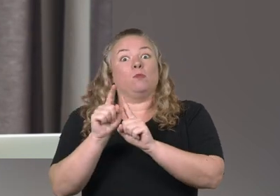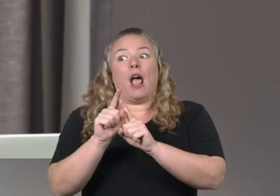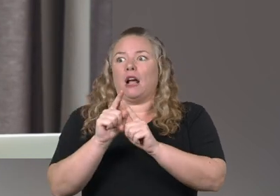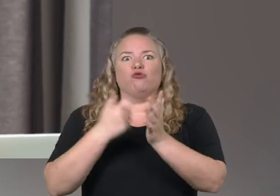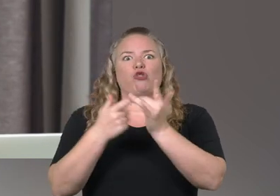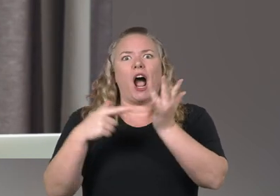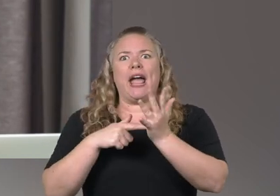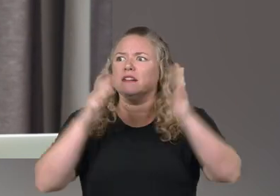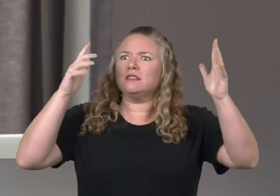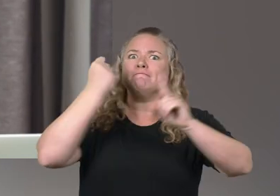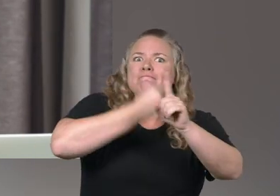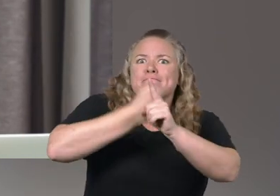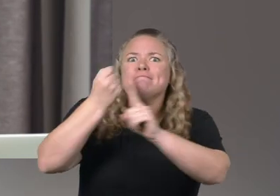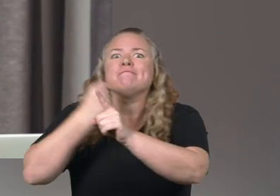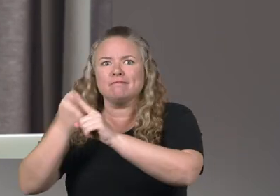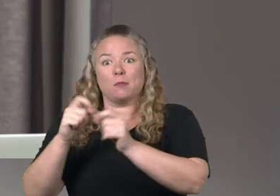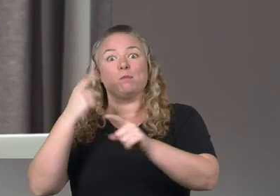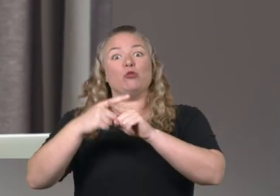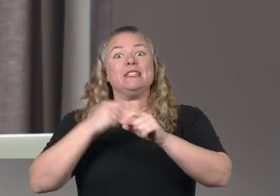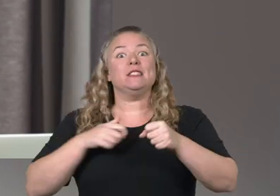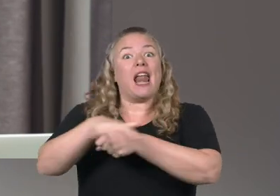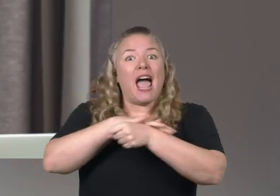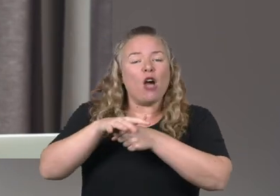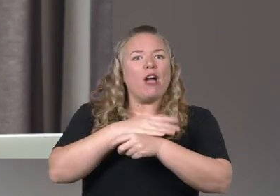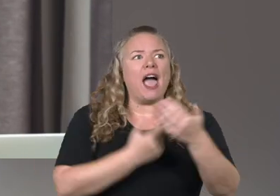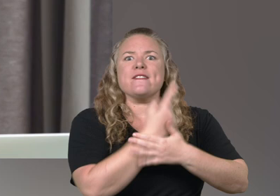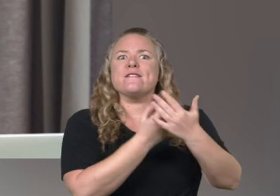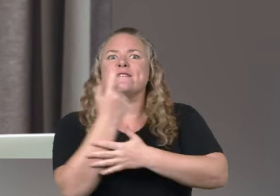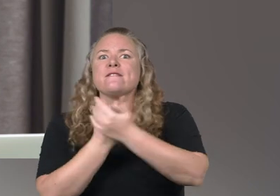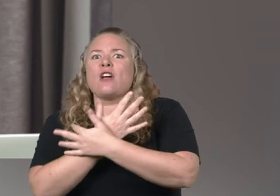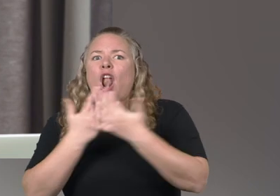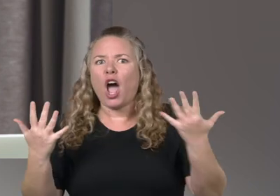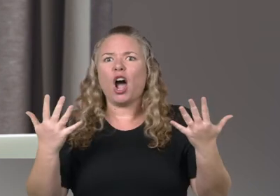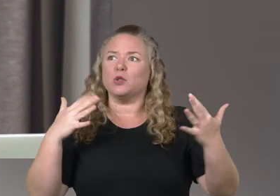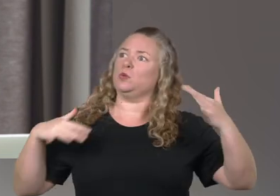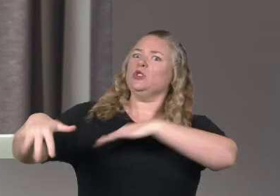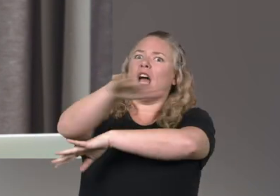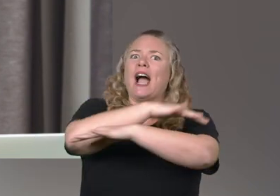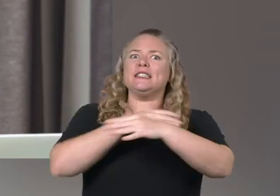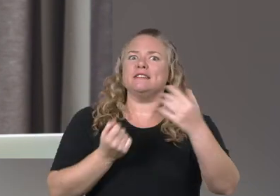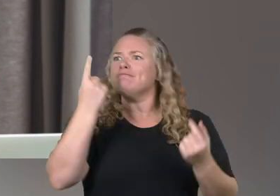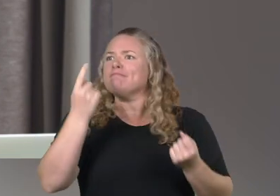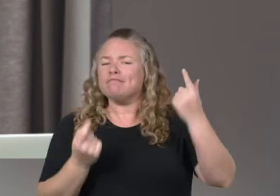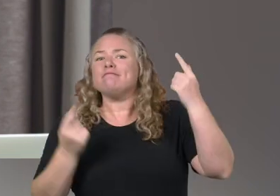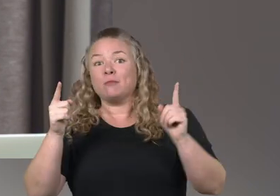Brixton, in my local area. So there was a lot going on in the background, I remember, but I also remember